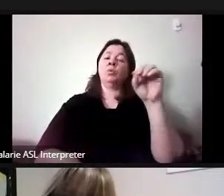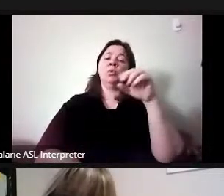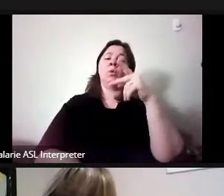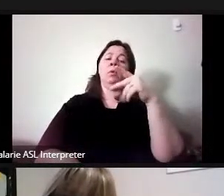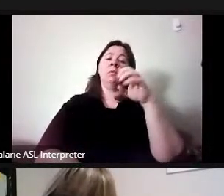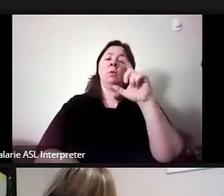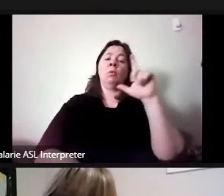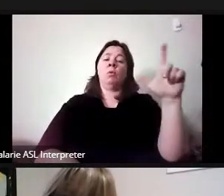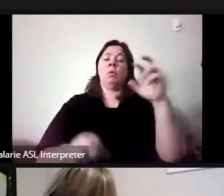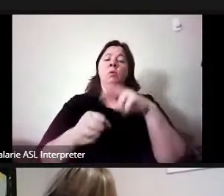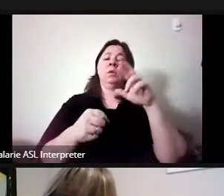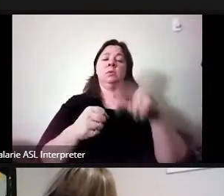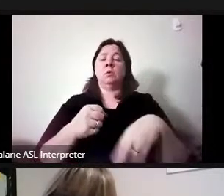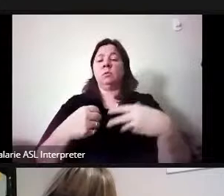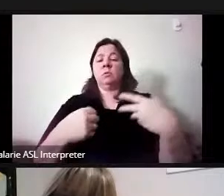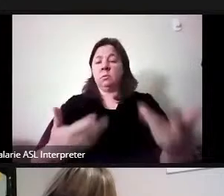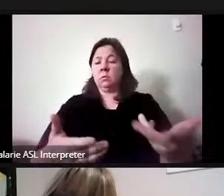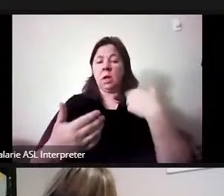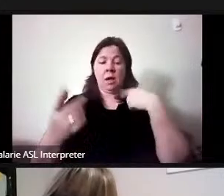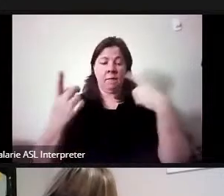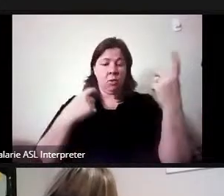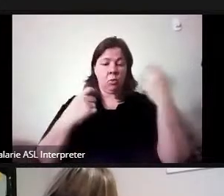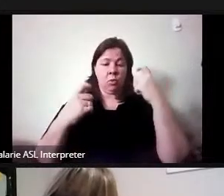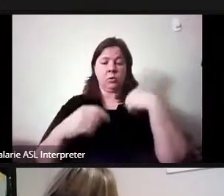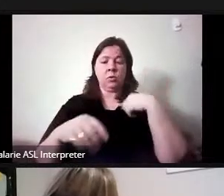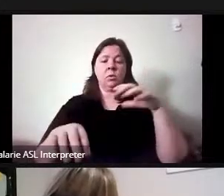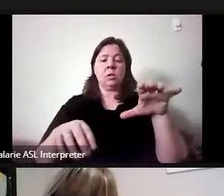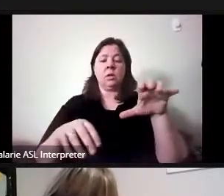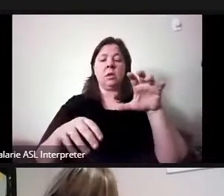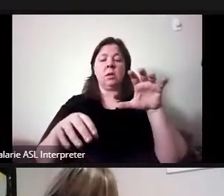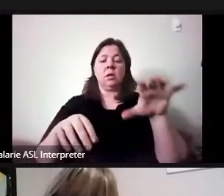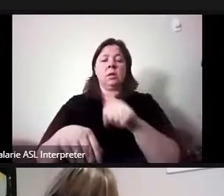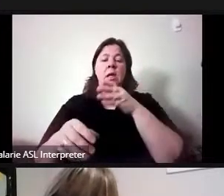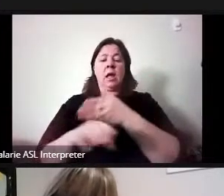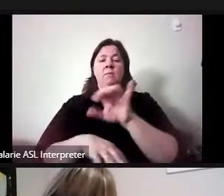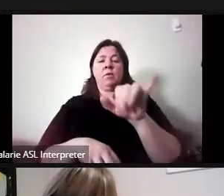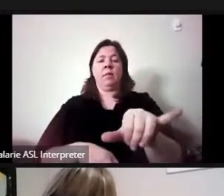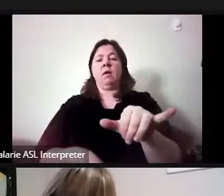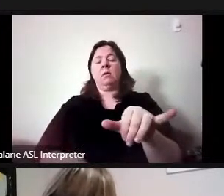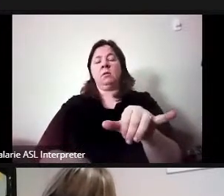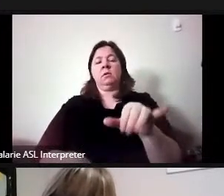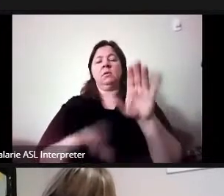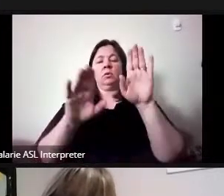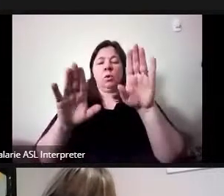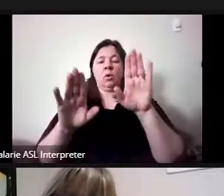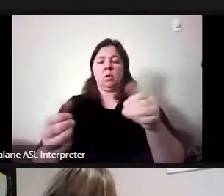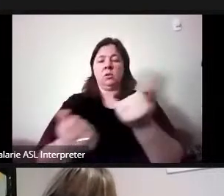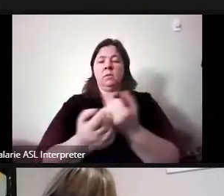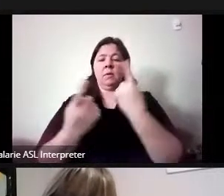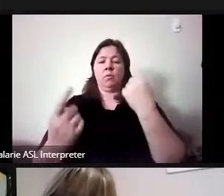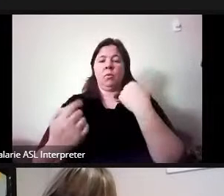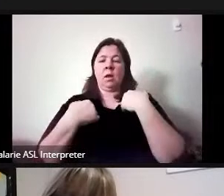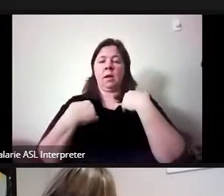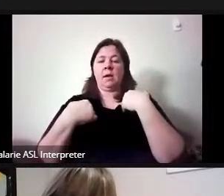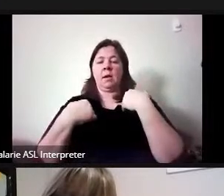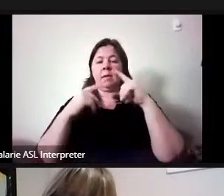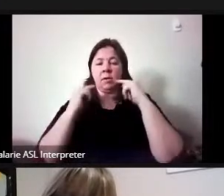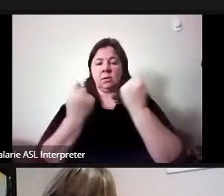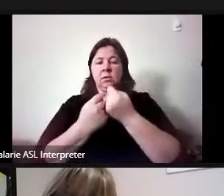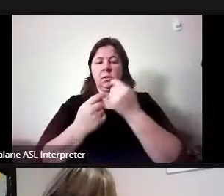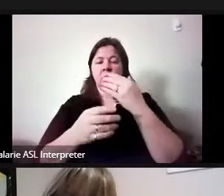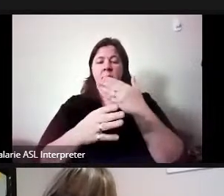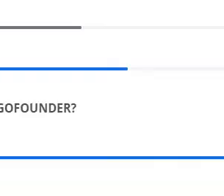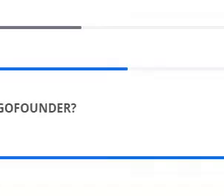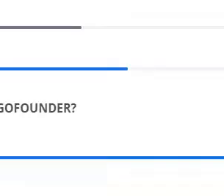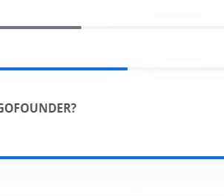And if there's anyone else that has a question, we can take it after that. It's really awesome. I see everyone that has attended has completed